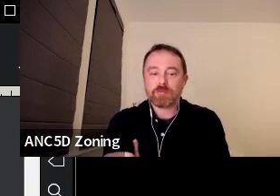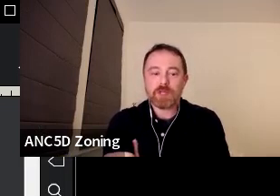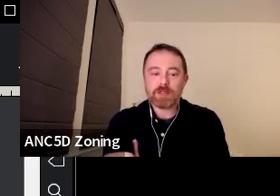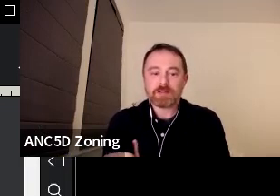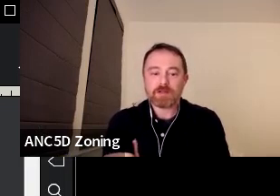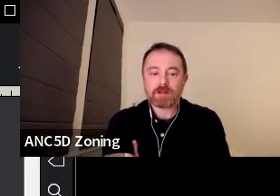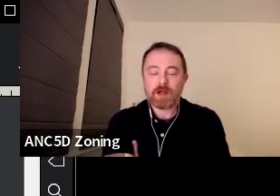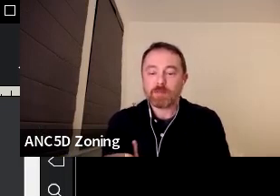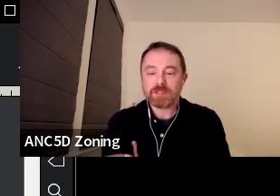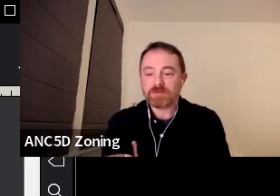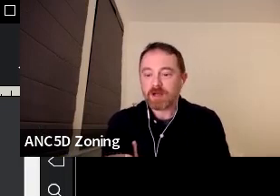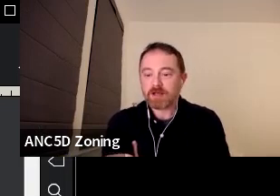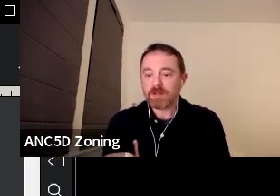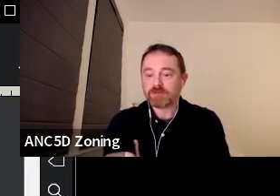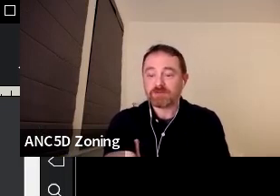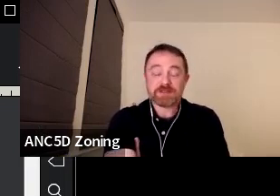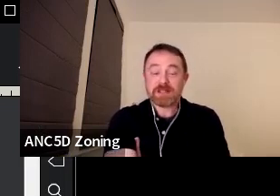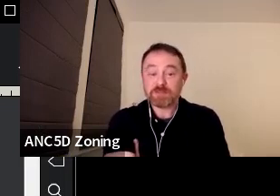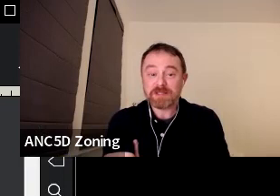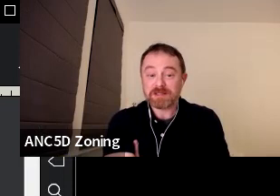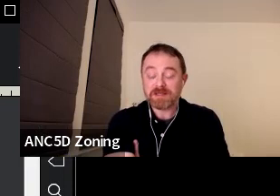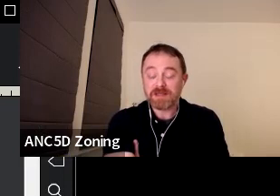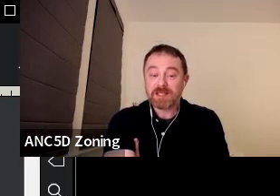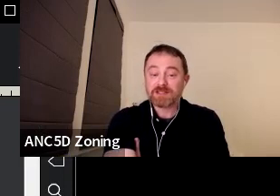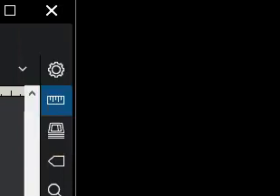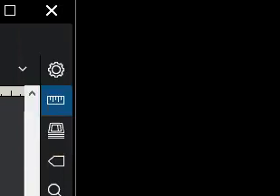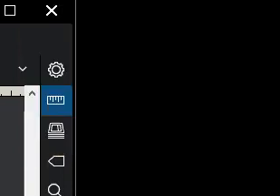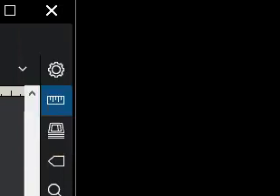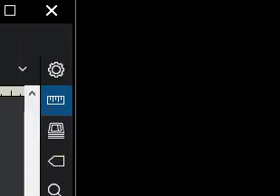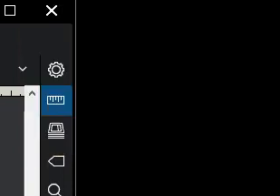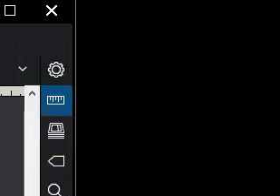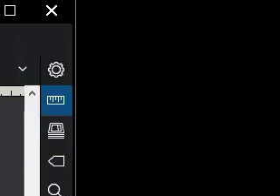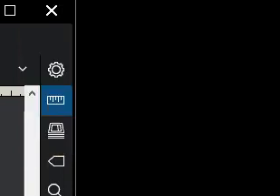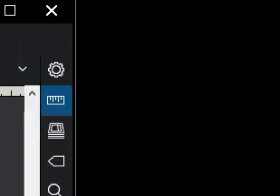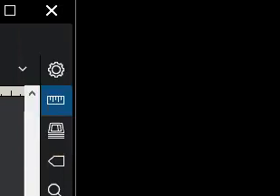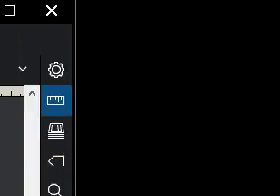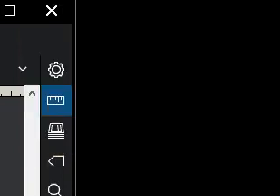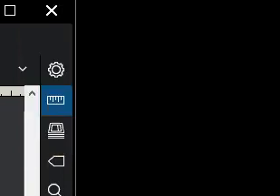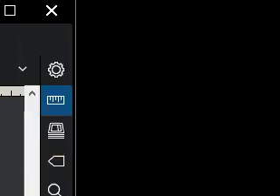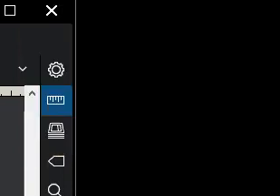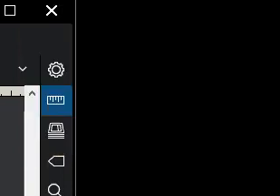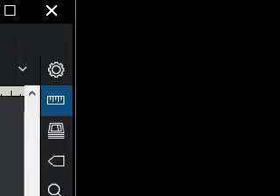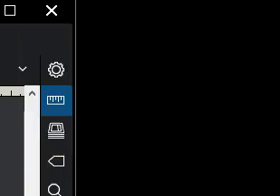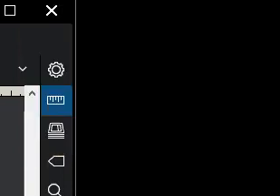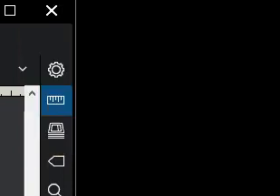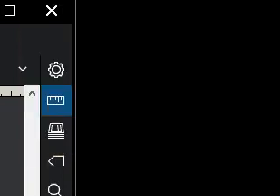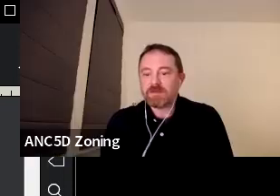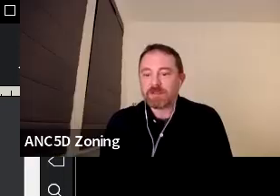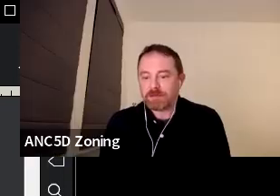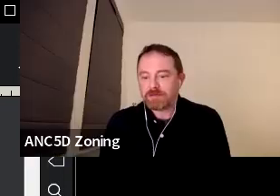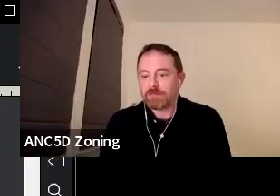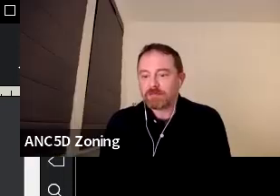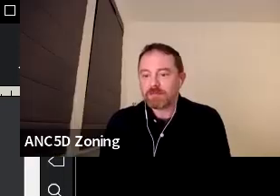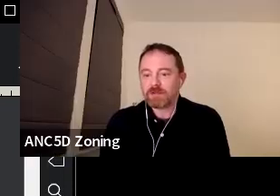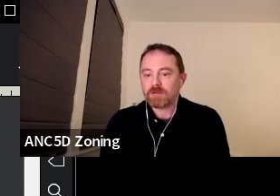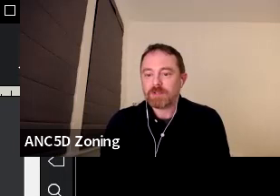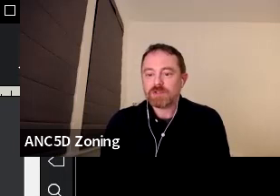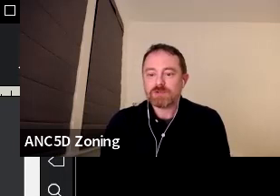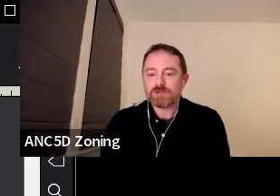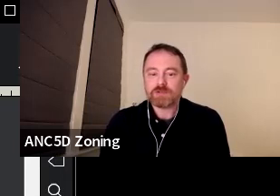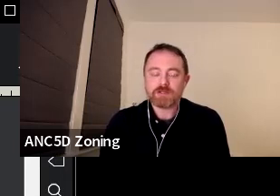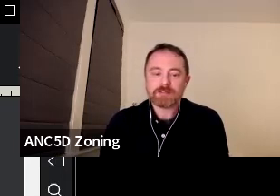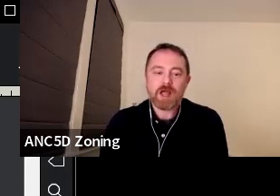know, maybe a couple different concepts for the next meeting and you can present it to the commissioners and see how they feel about that. You